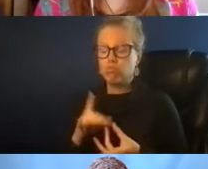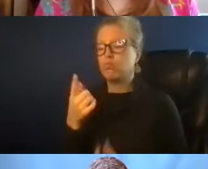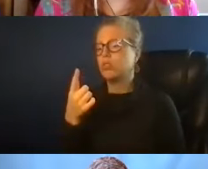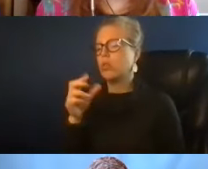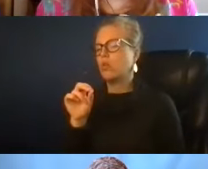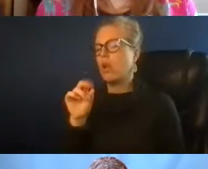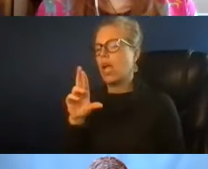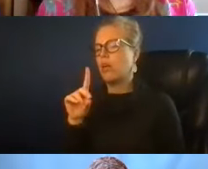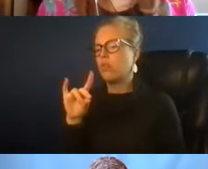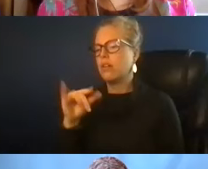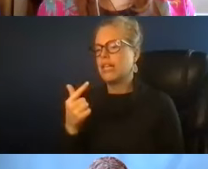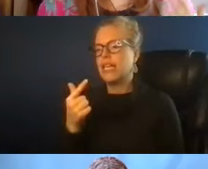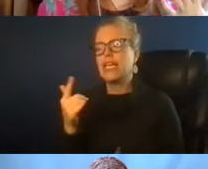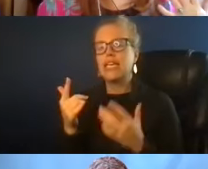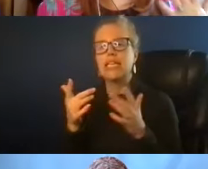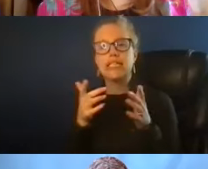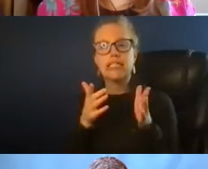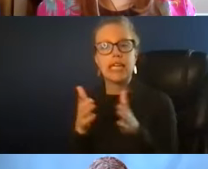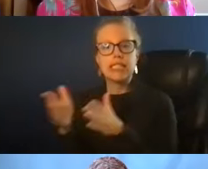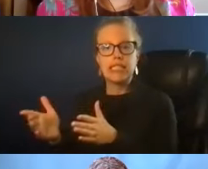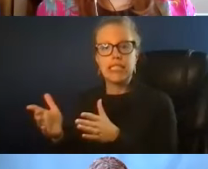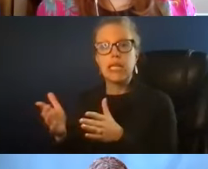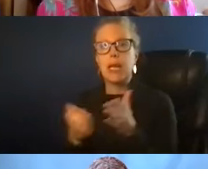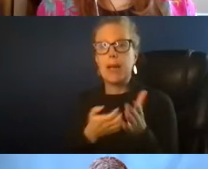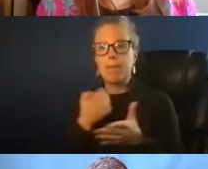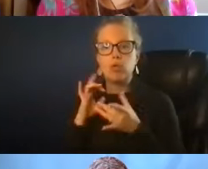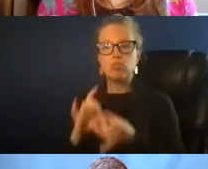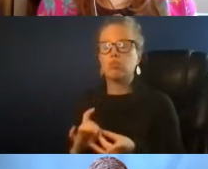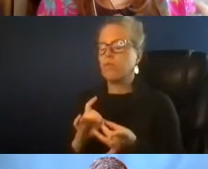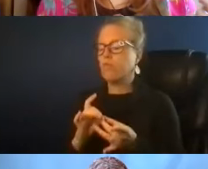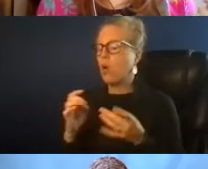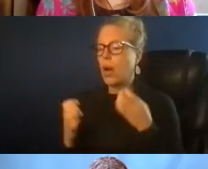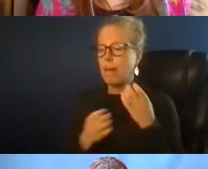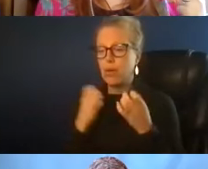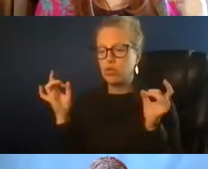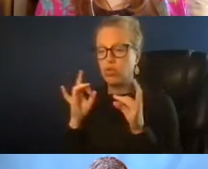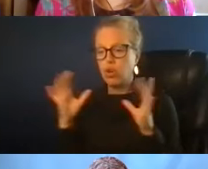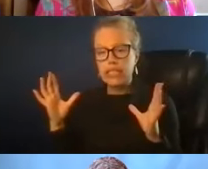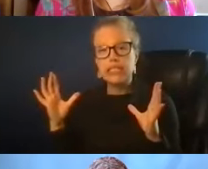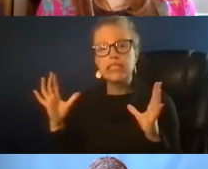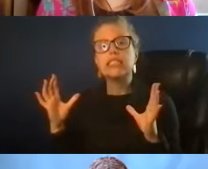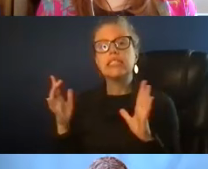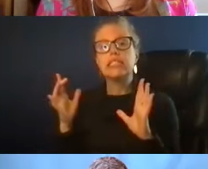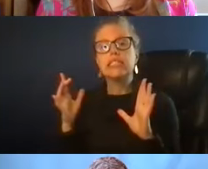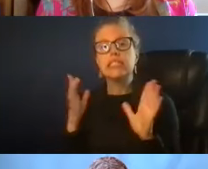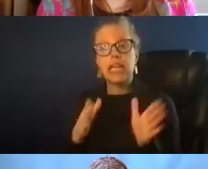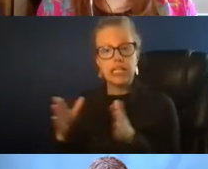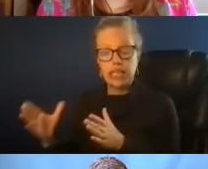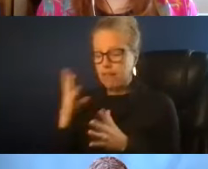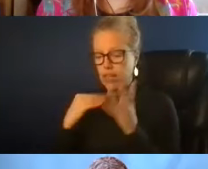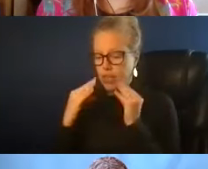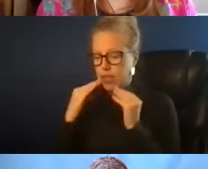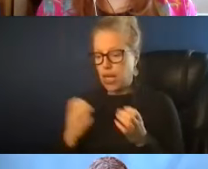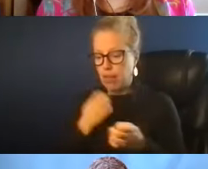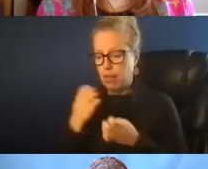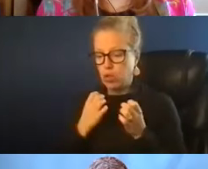emotional regulation techniques for emotional crises. If you are experiencing an emotional